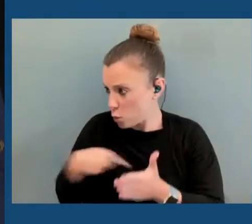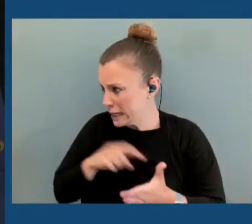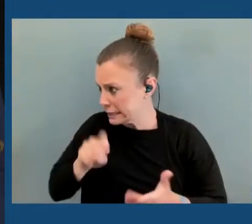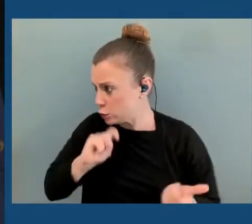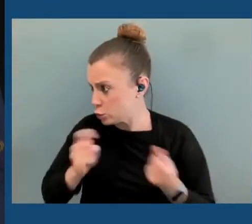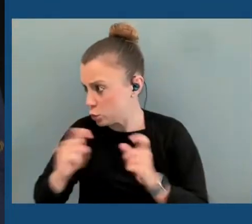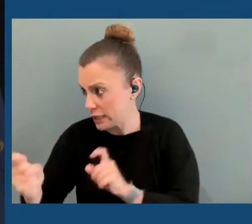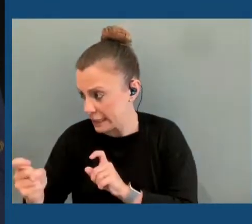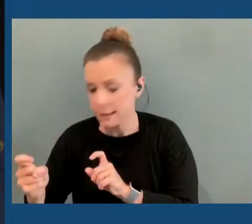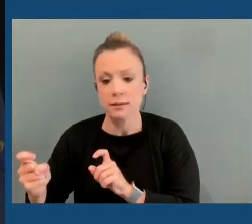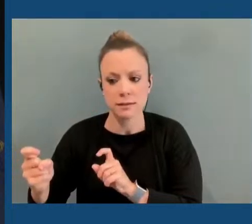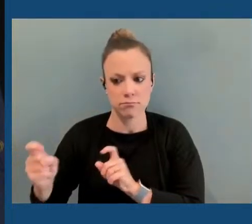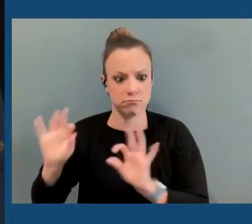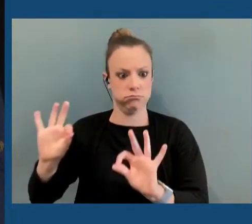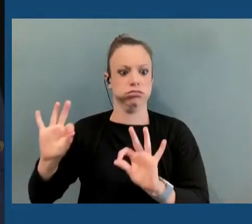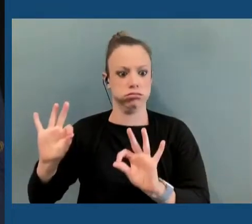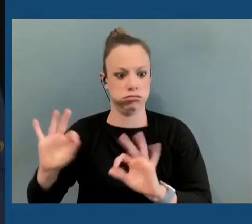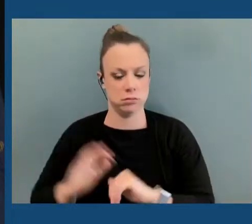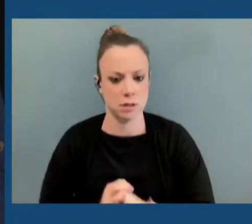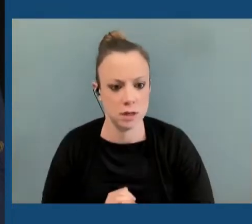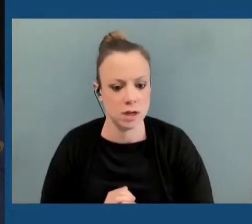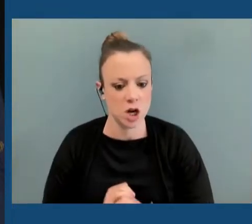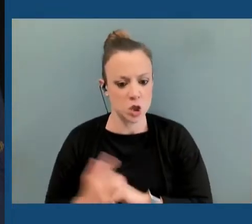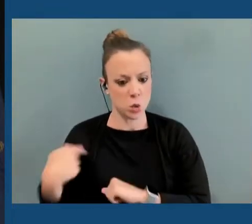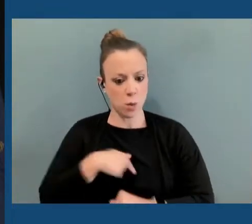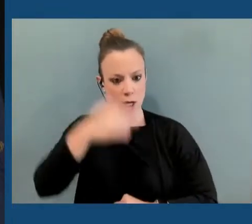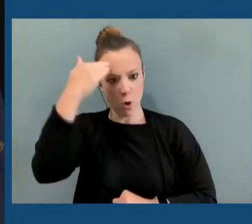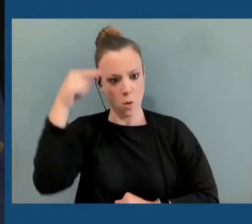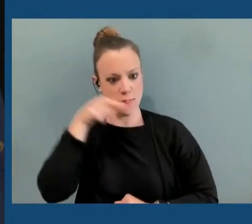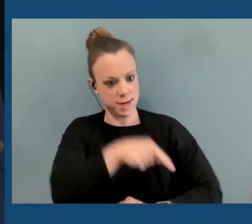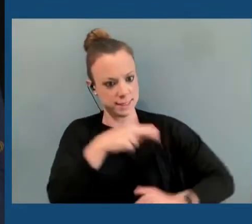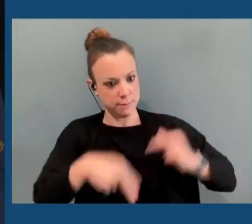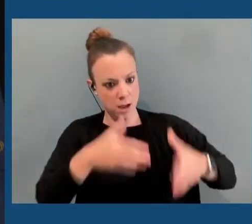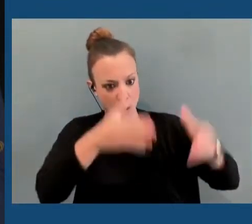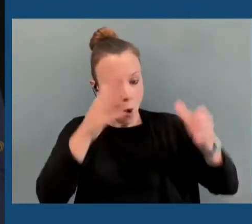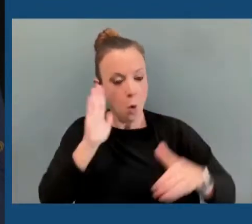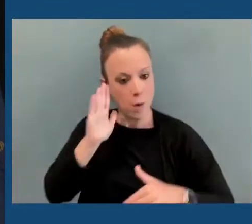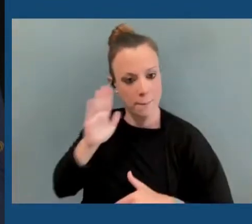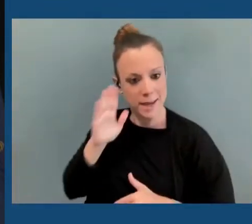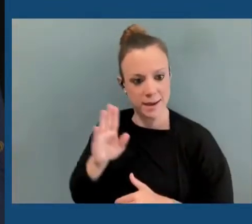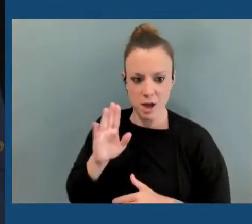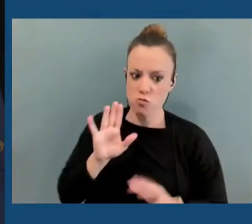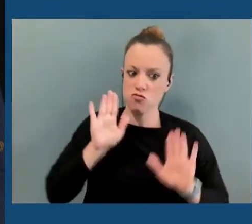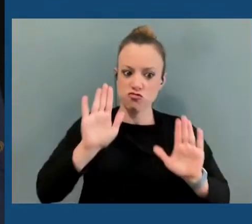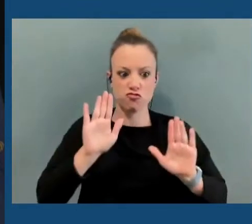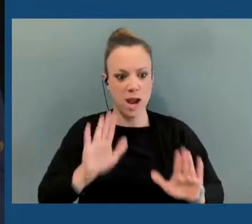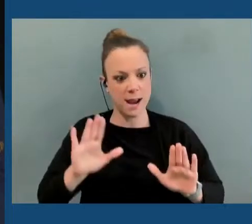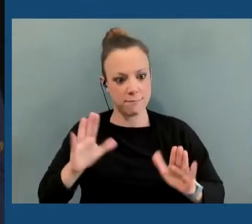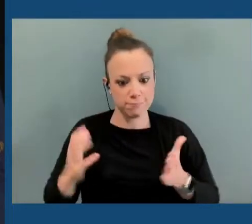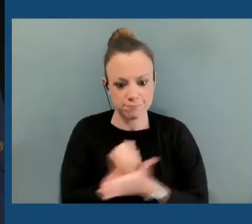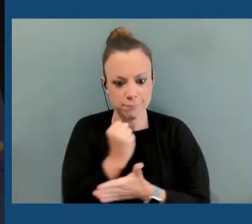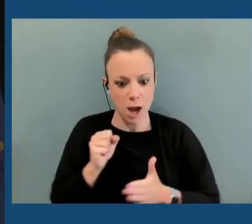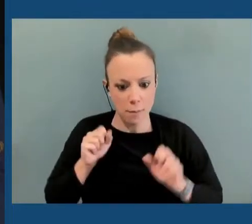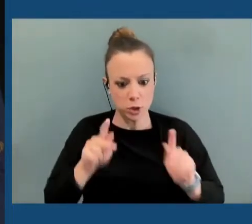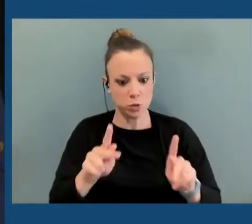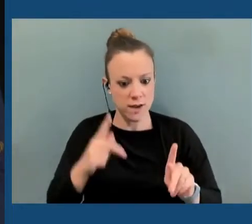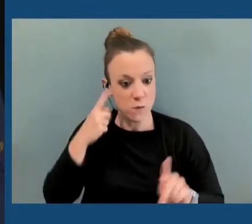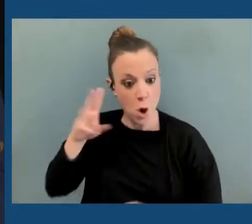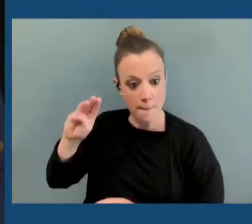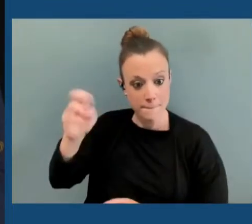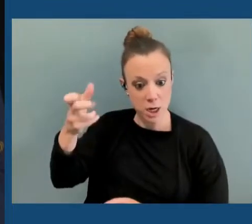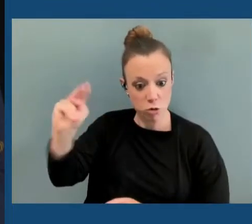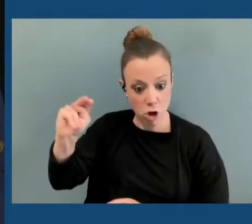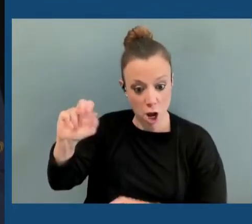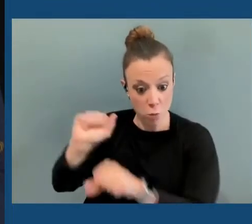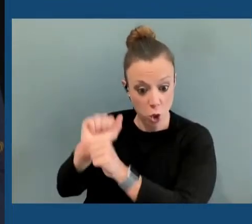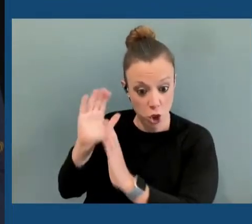for the Micron workers and people who work in hospitals and colleges on another hill in Syracuse. I can